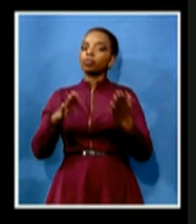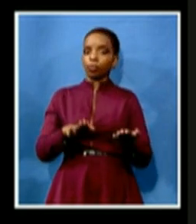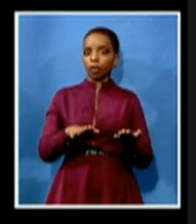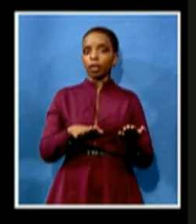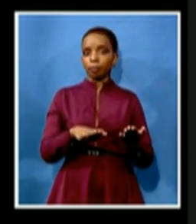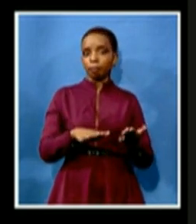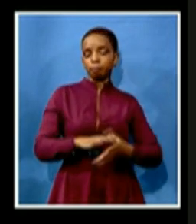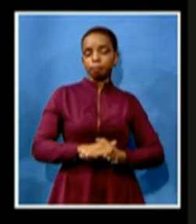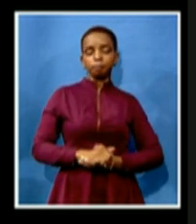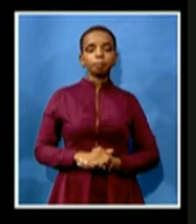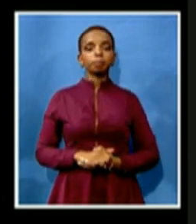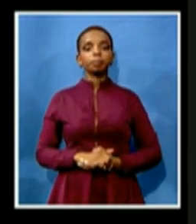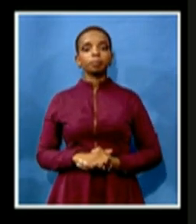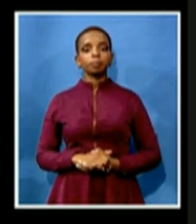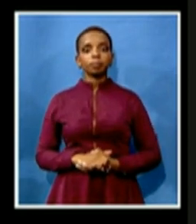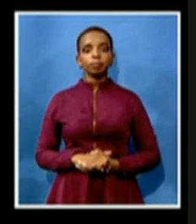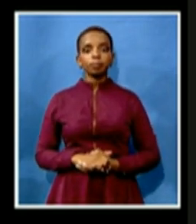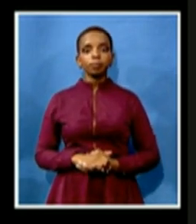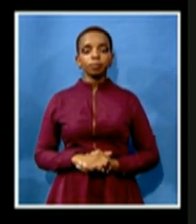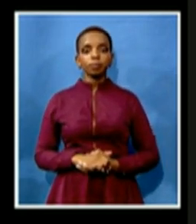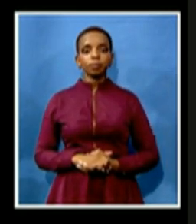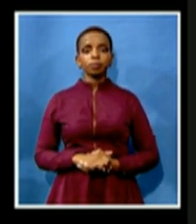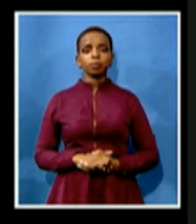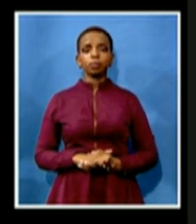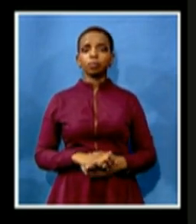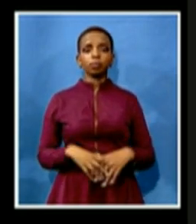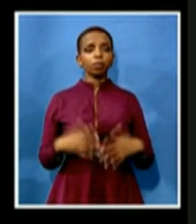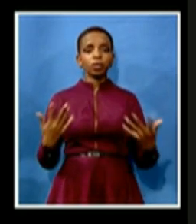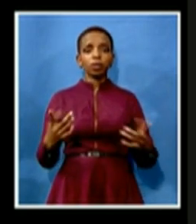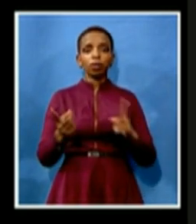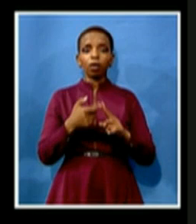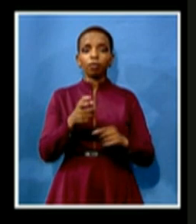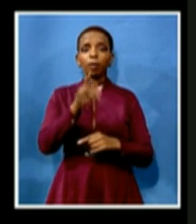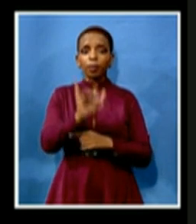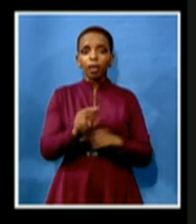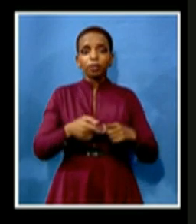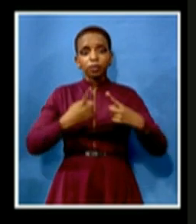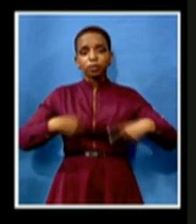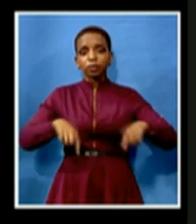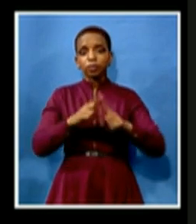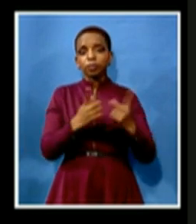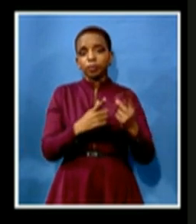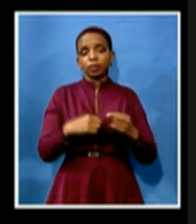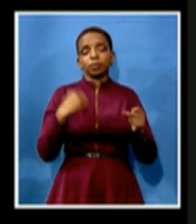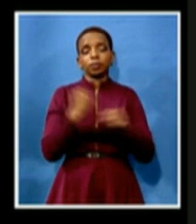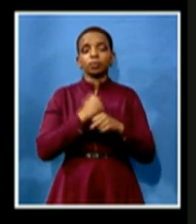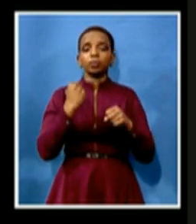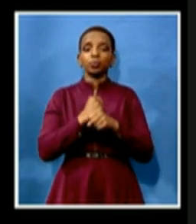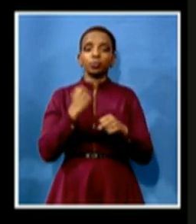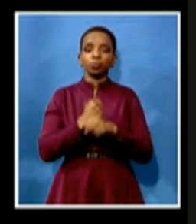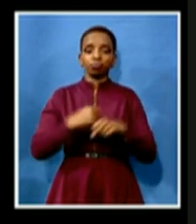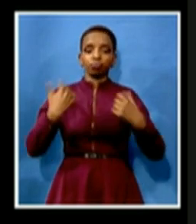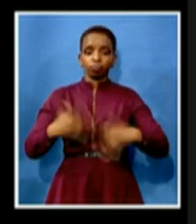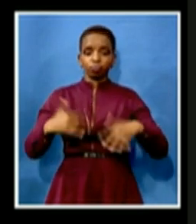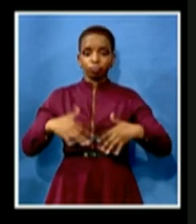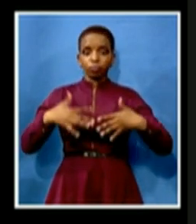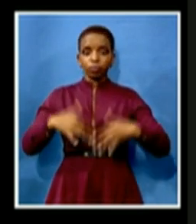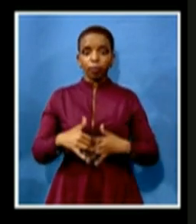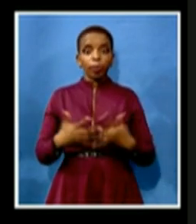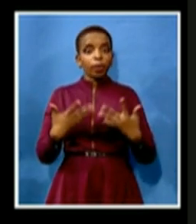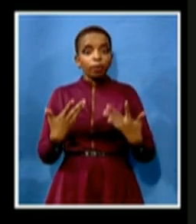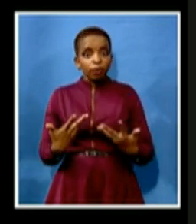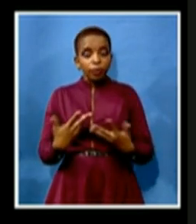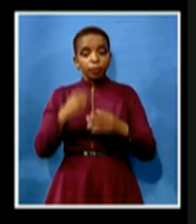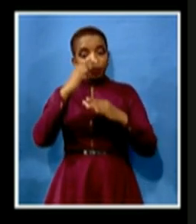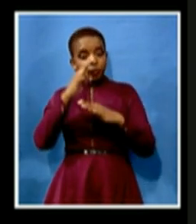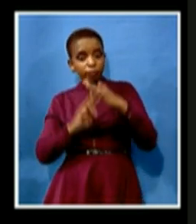Aside from that, we've also been doing quite a lot of work on the projections of the pandemic and the features that describe